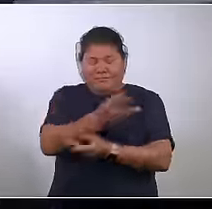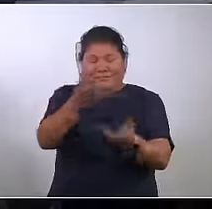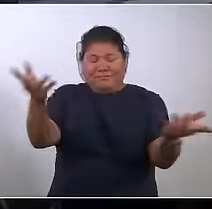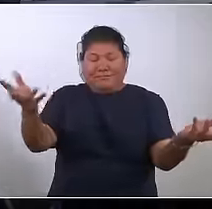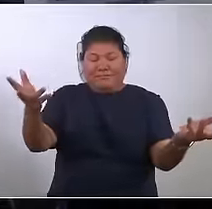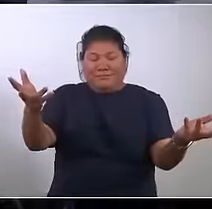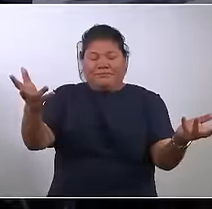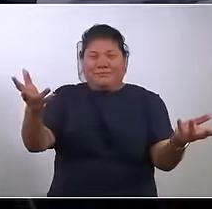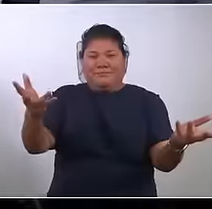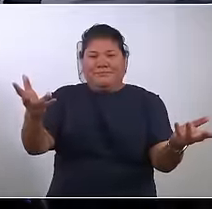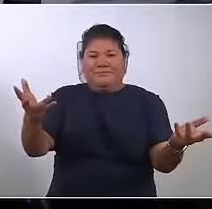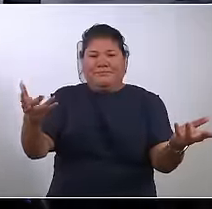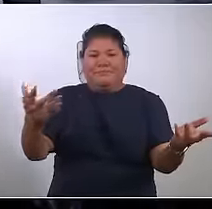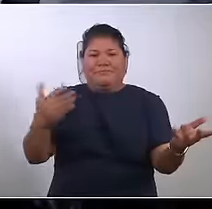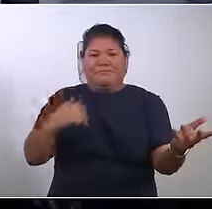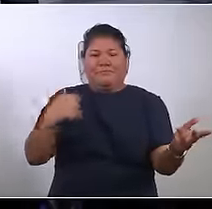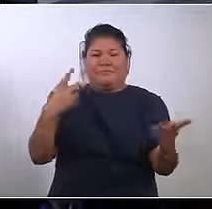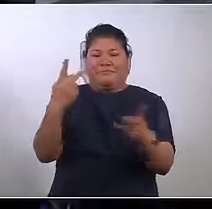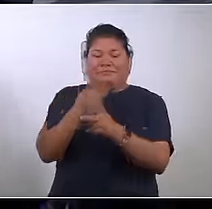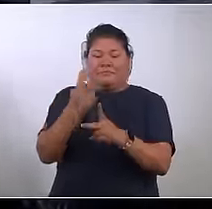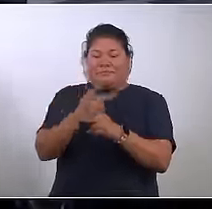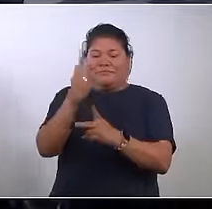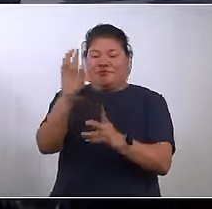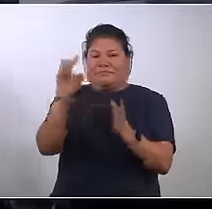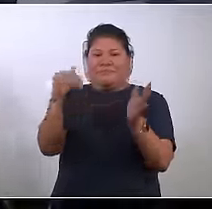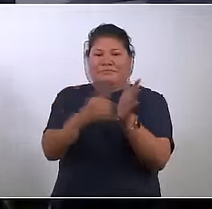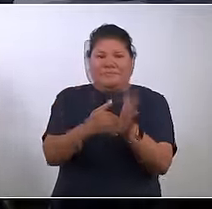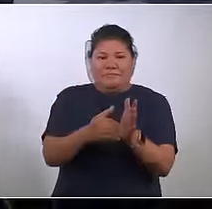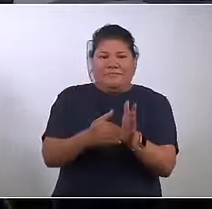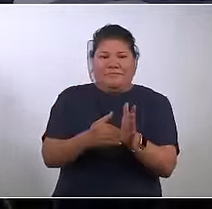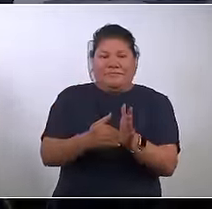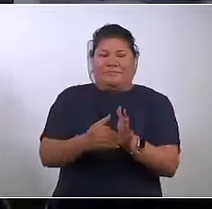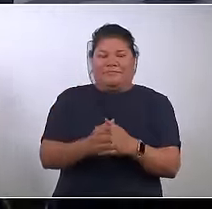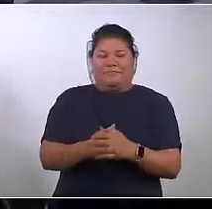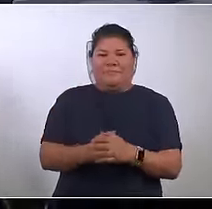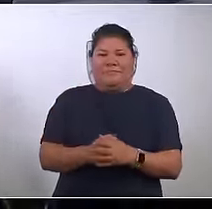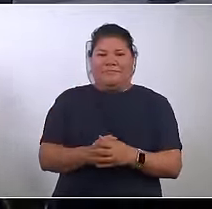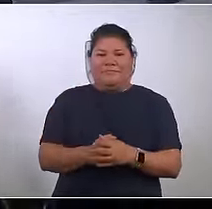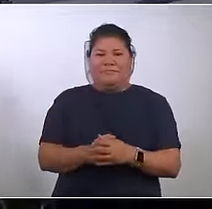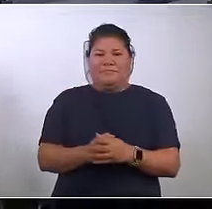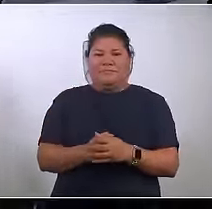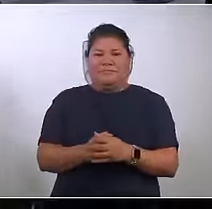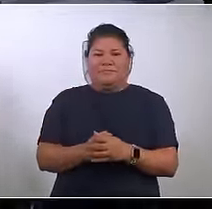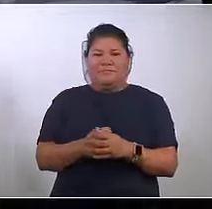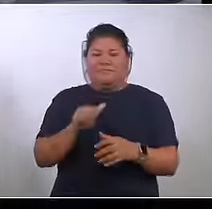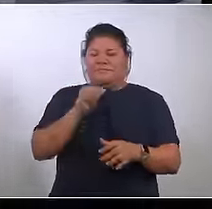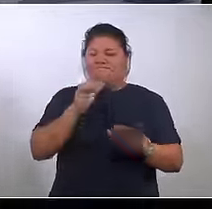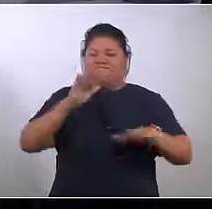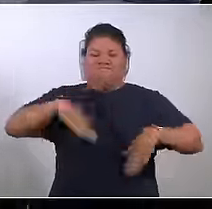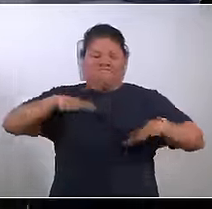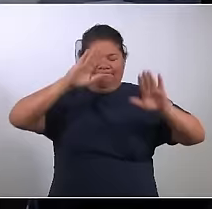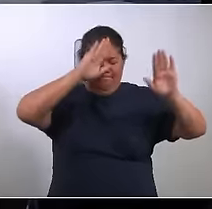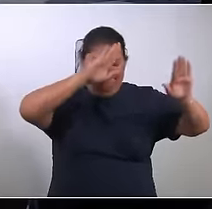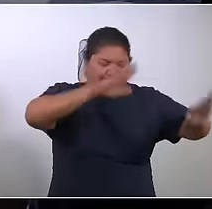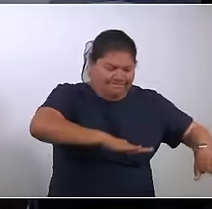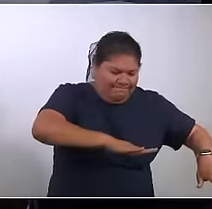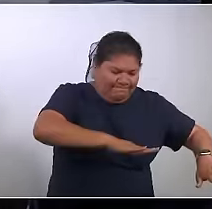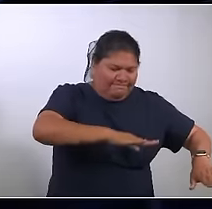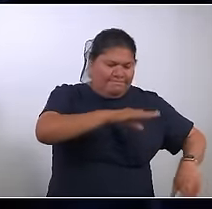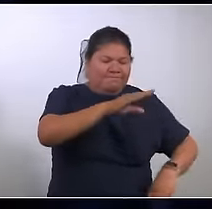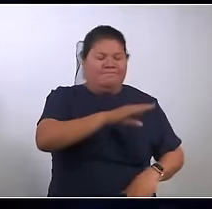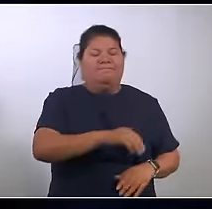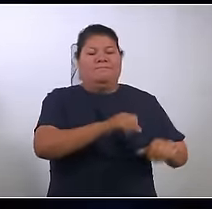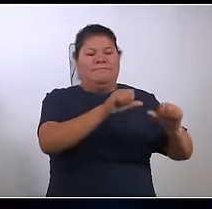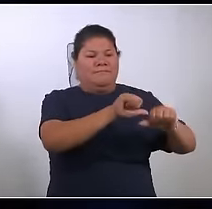hablado. And he said, "I have kept 7,000." Y dice, he mantenido 7,000. That have not bowed a knee to Baal. No han